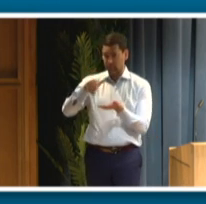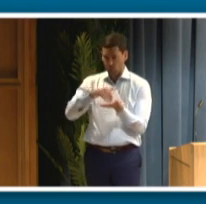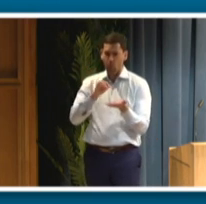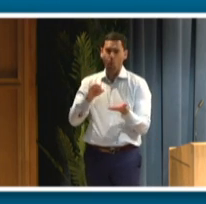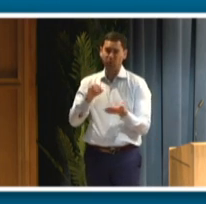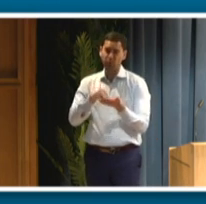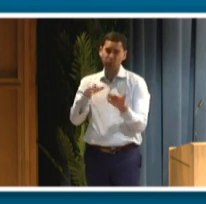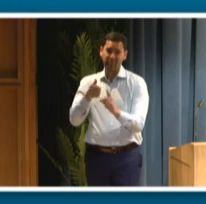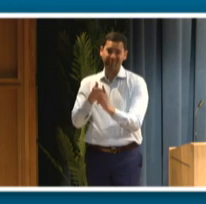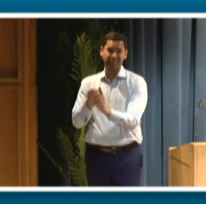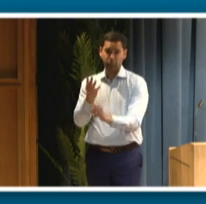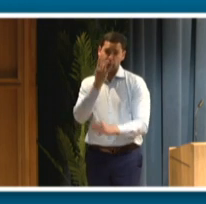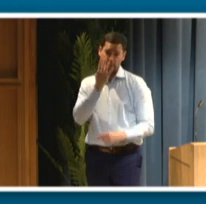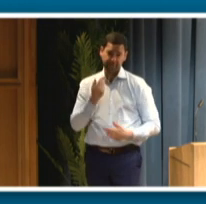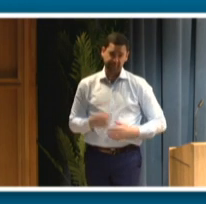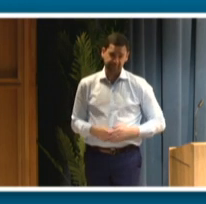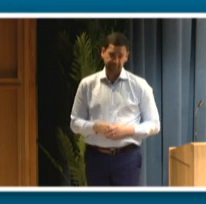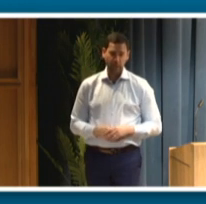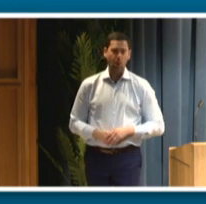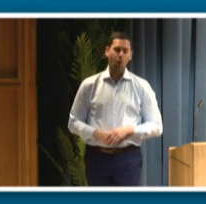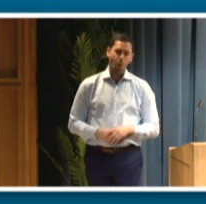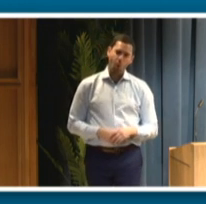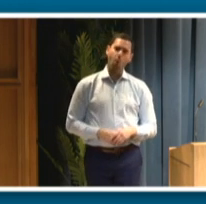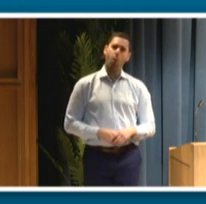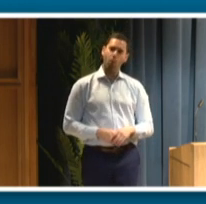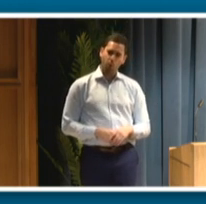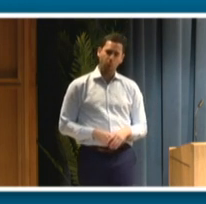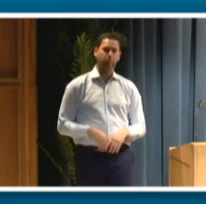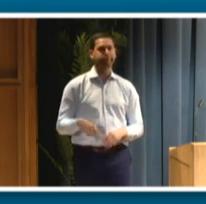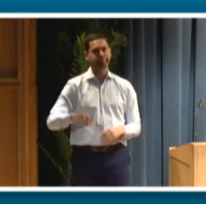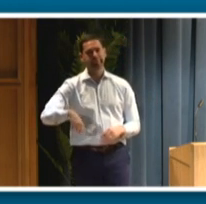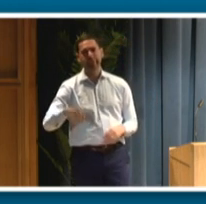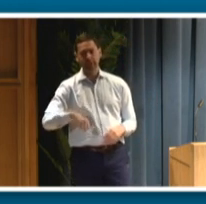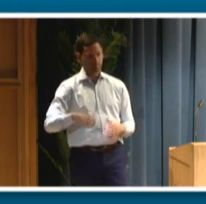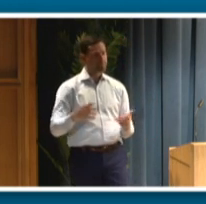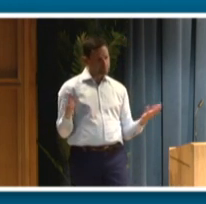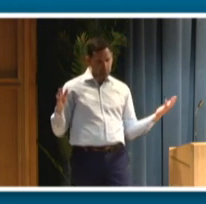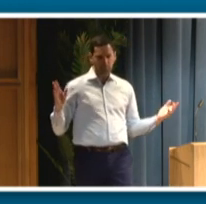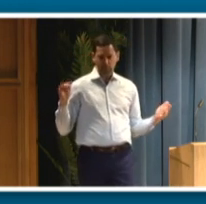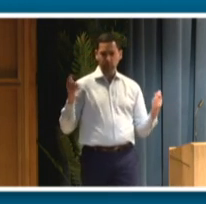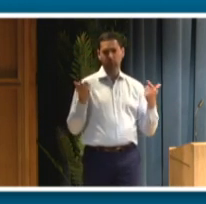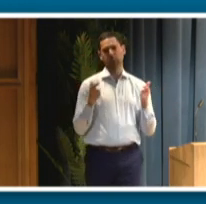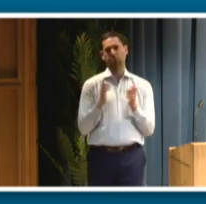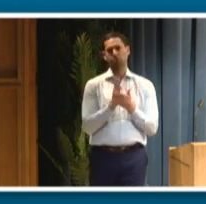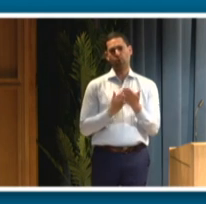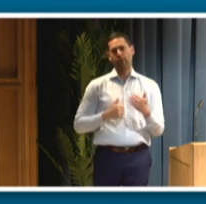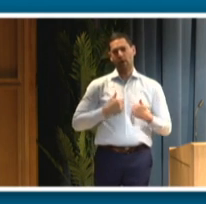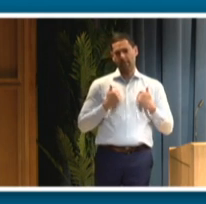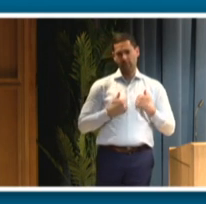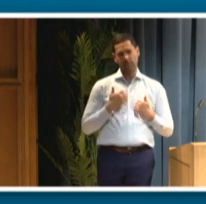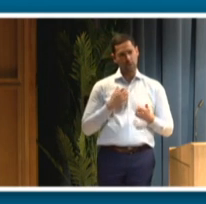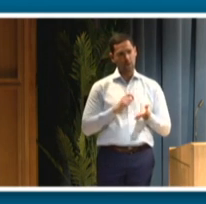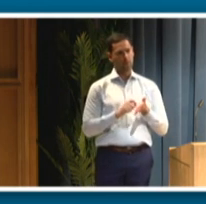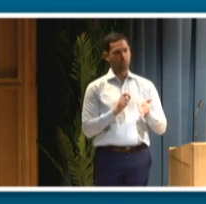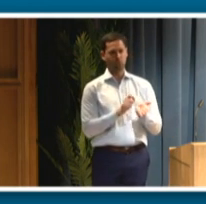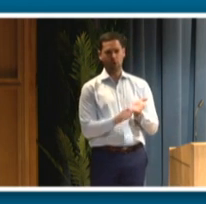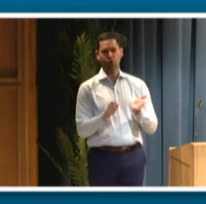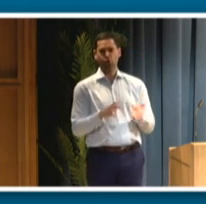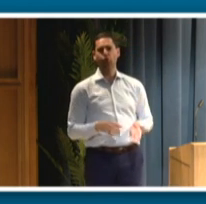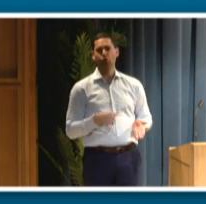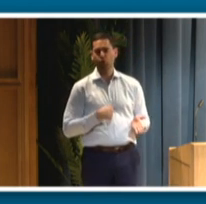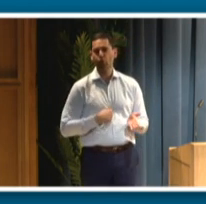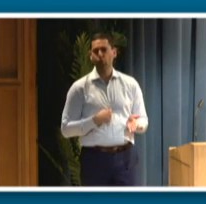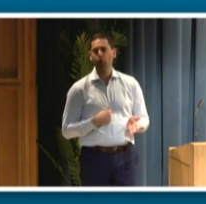been to, that's a huge part of my life as a writer, is to